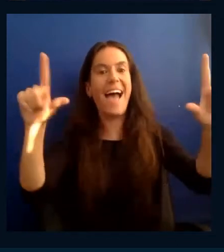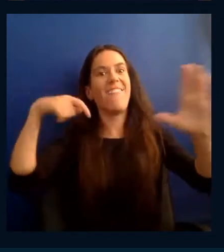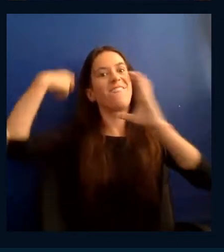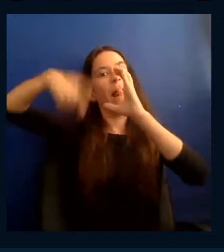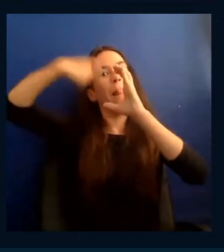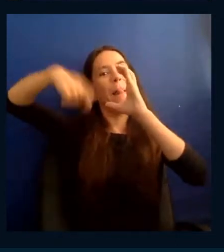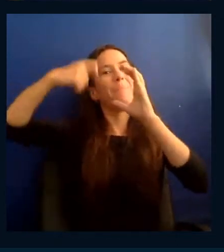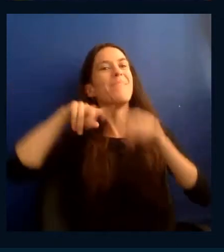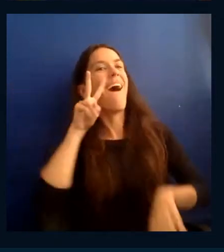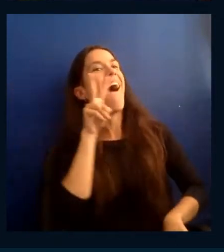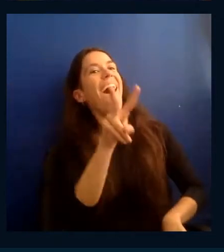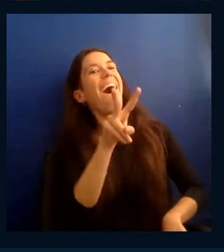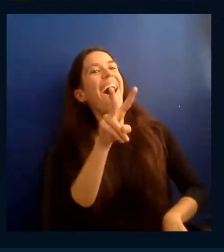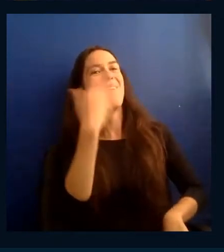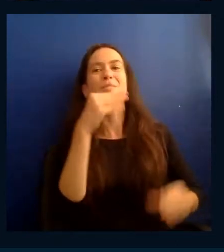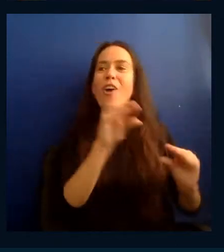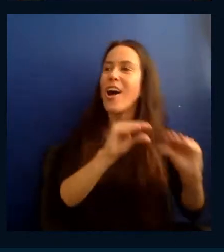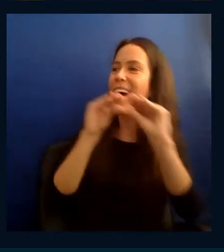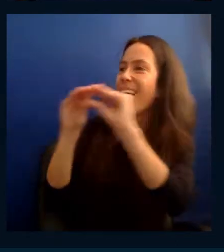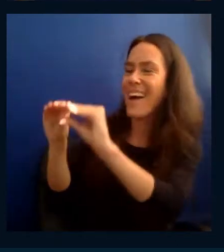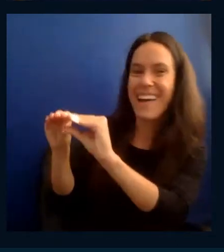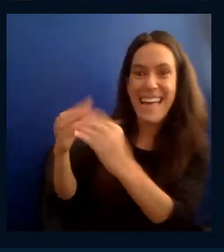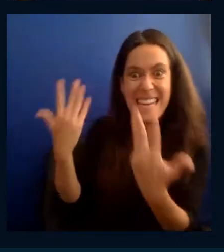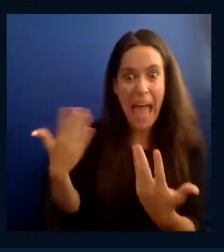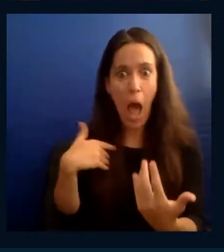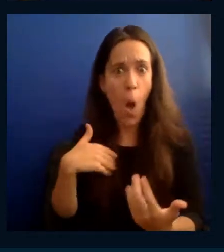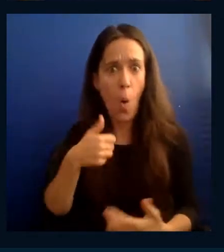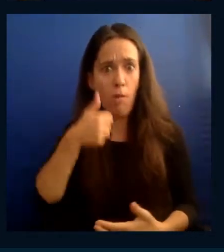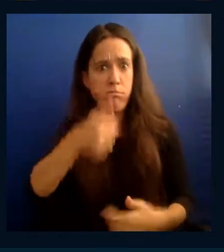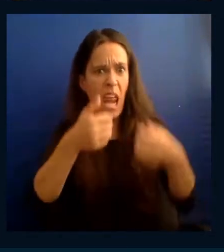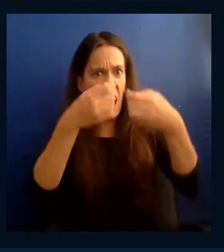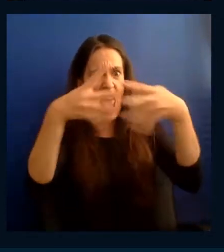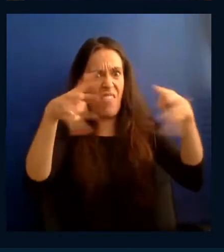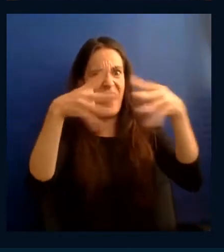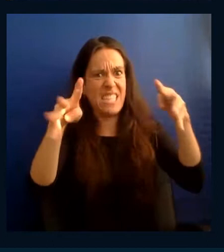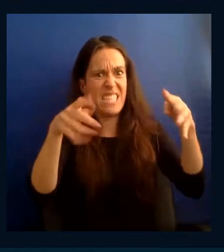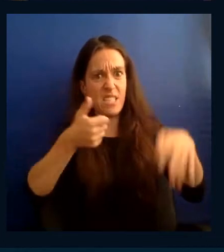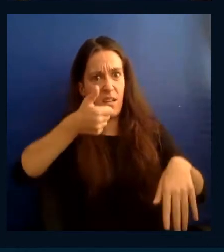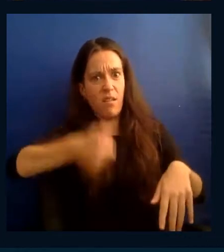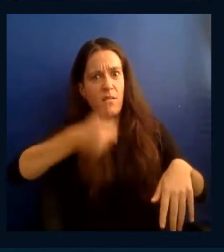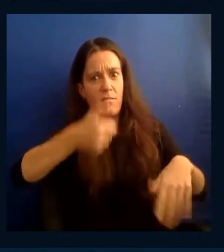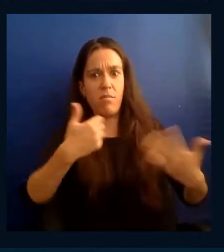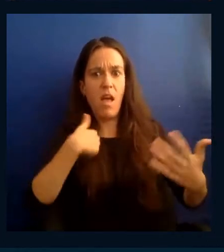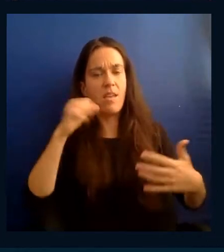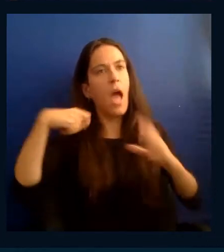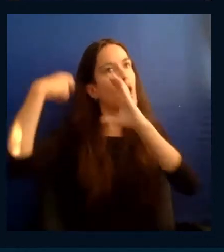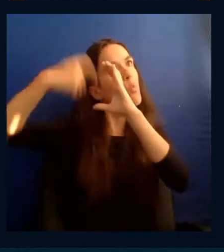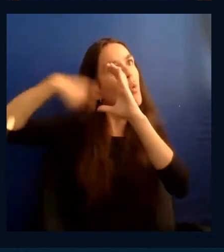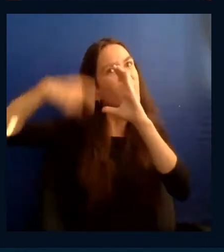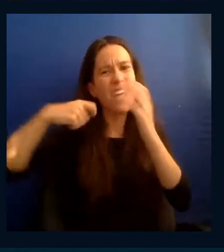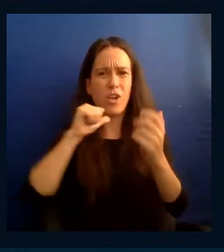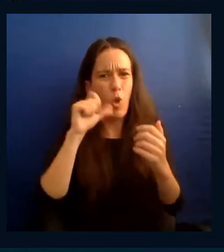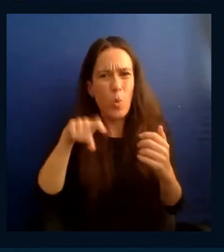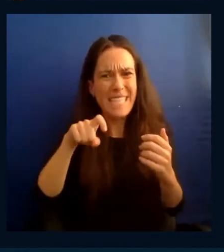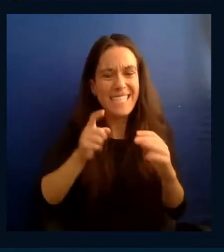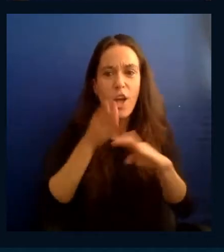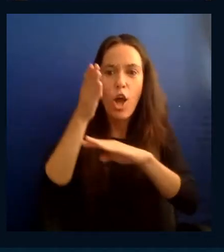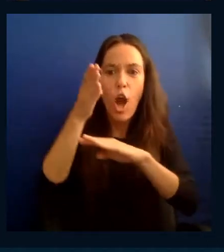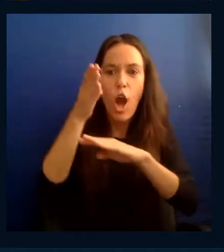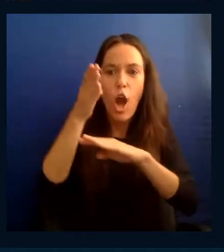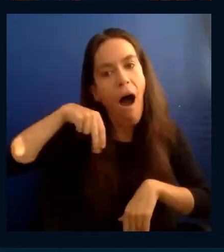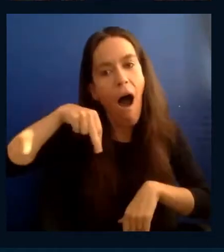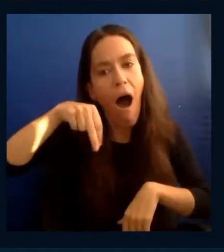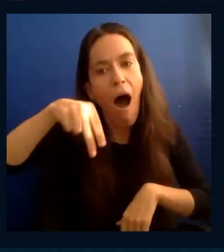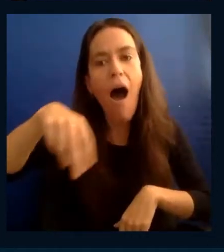order things on demand and have when you wanted to, whenever you want to order a movie. And you didn't have to go to a store. You didn't have to wait till something was out